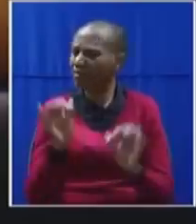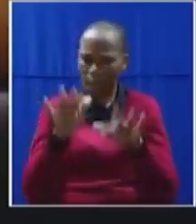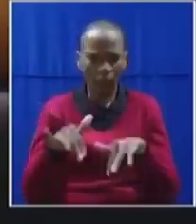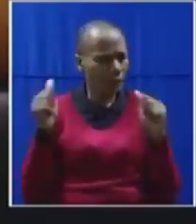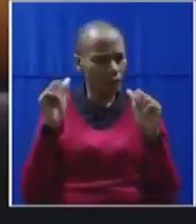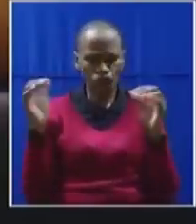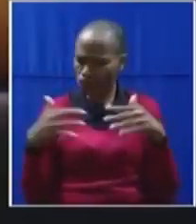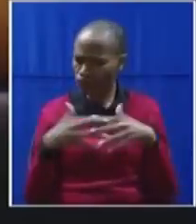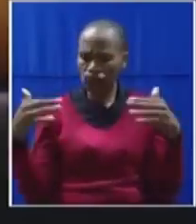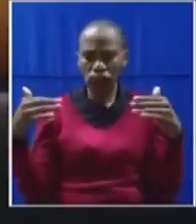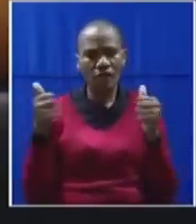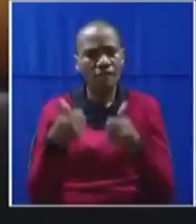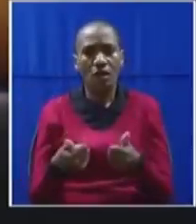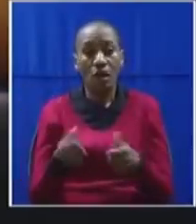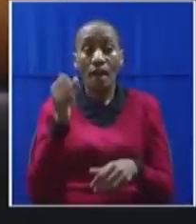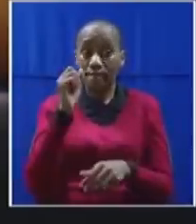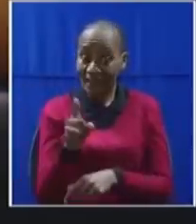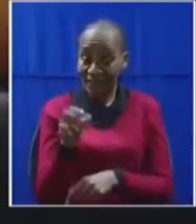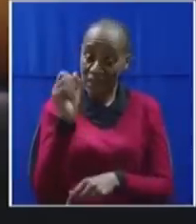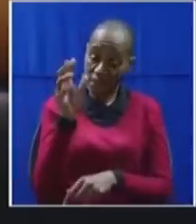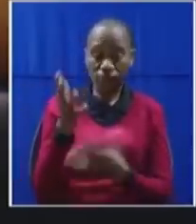unparliamentary. It's when you say